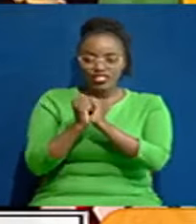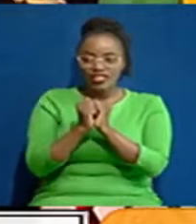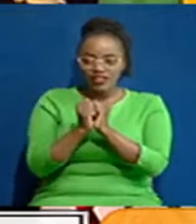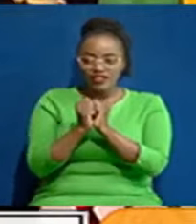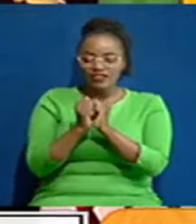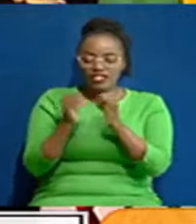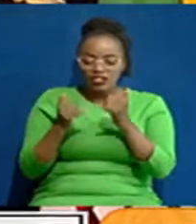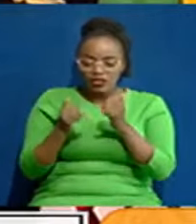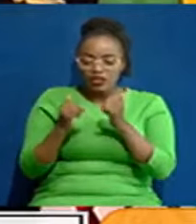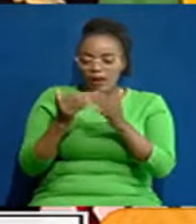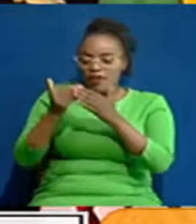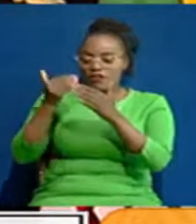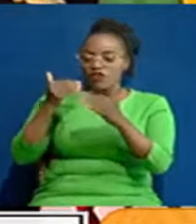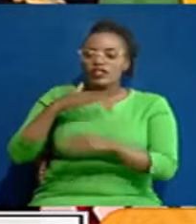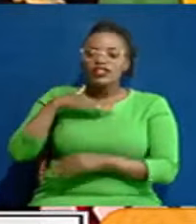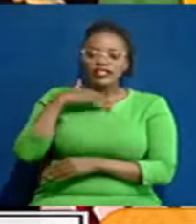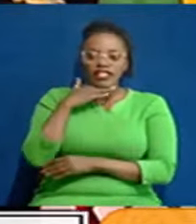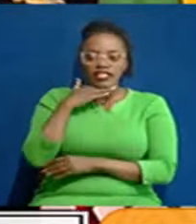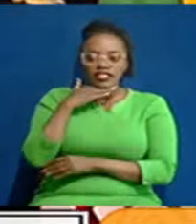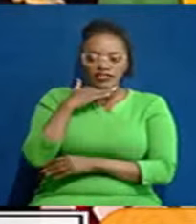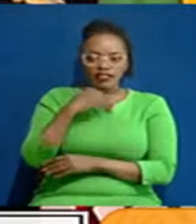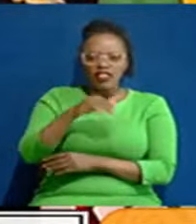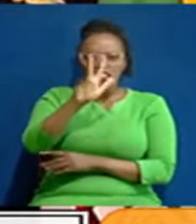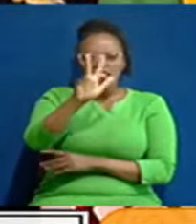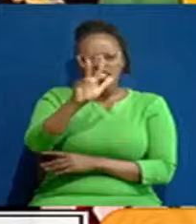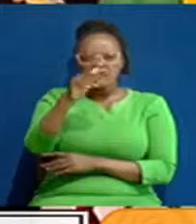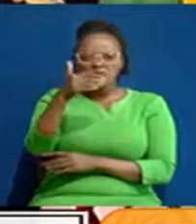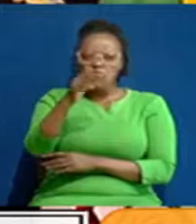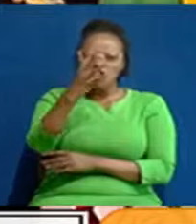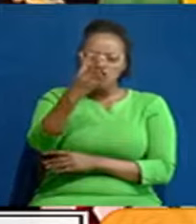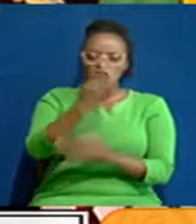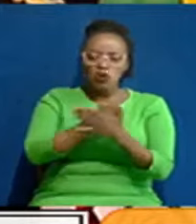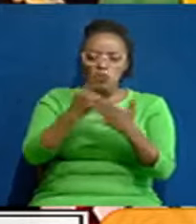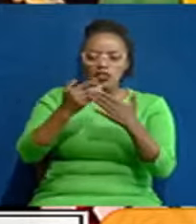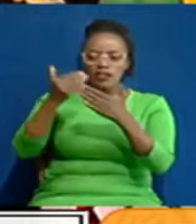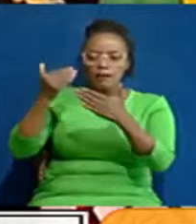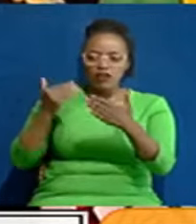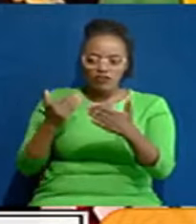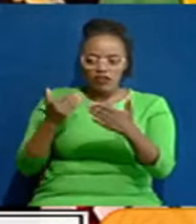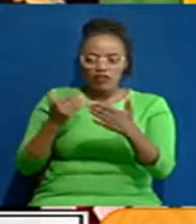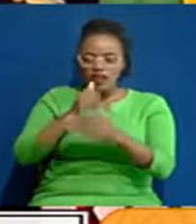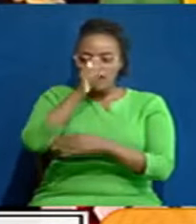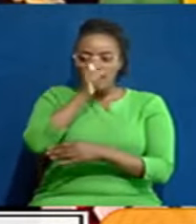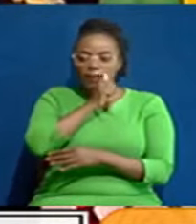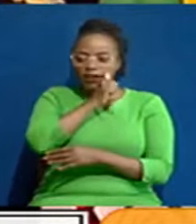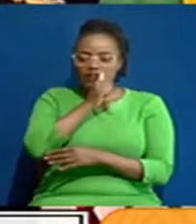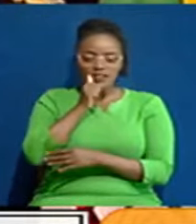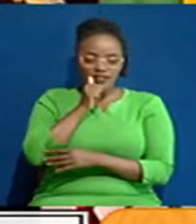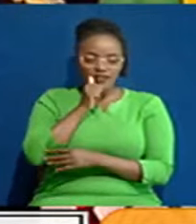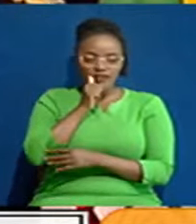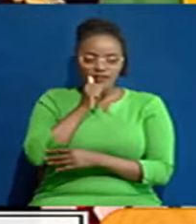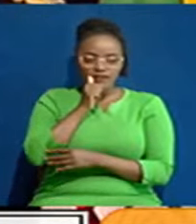Prior to his death, 3 or 4 weeks before, in privacy,